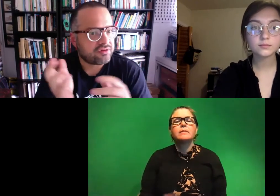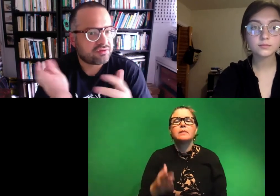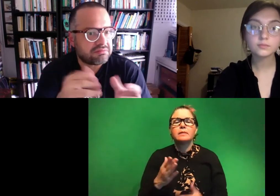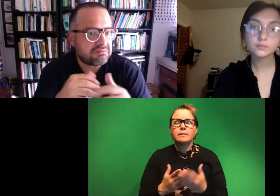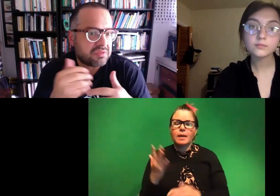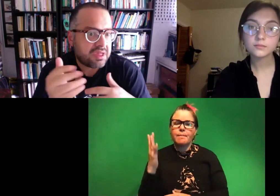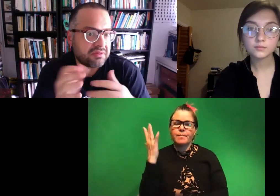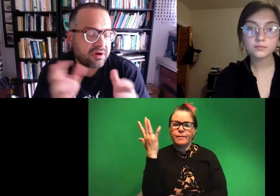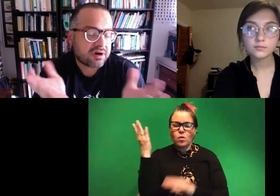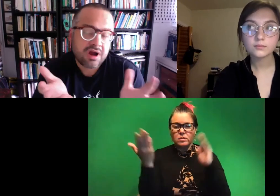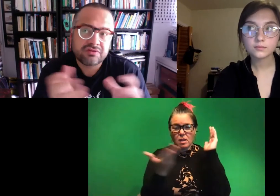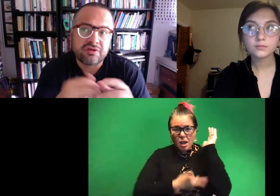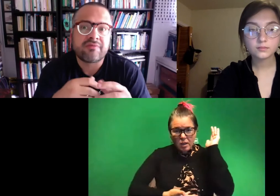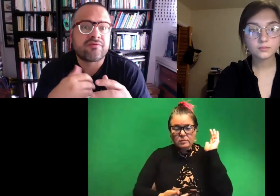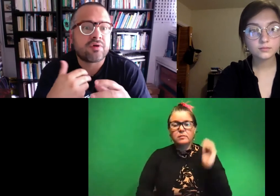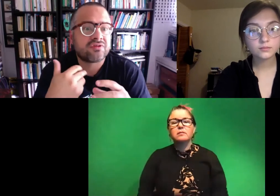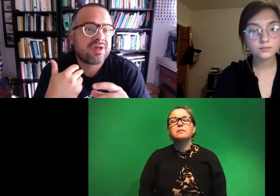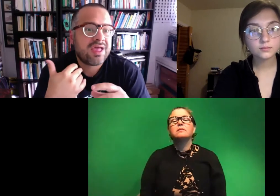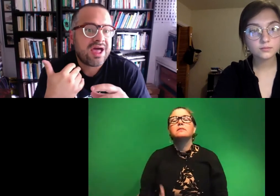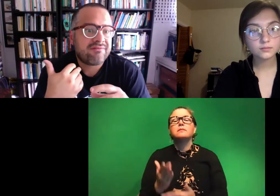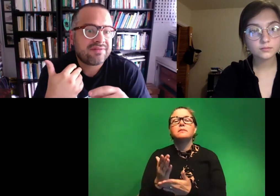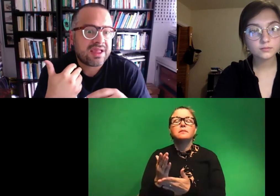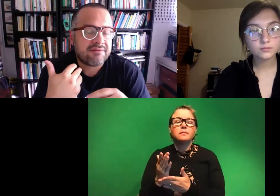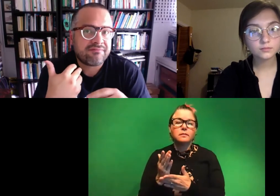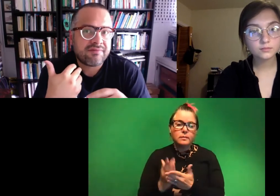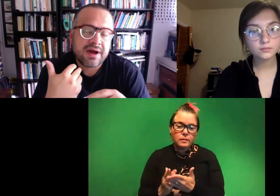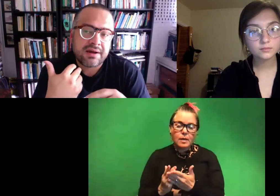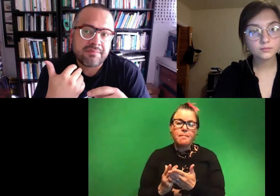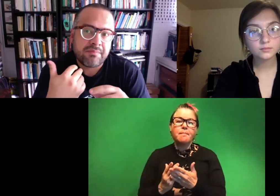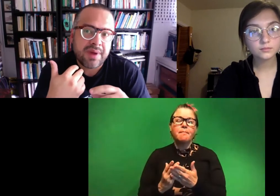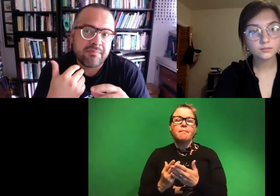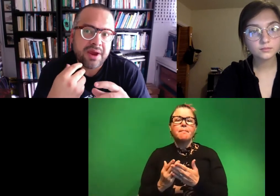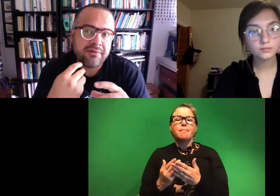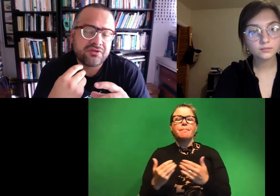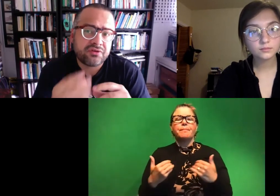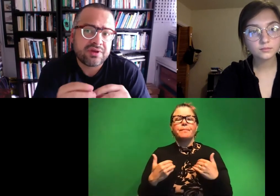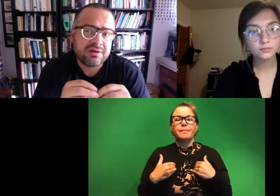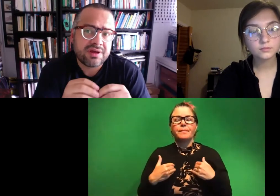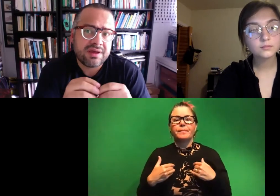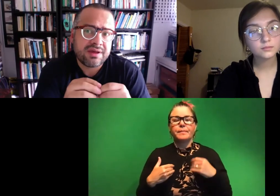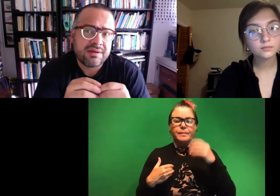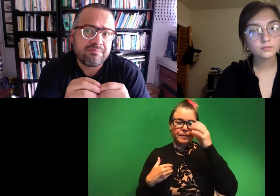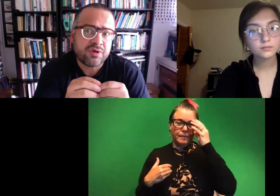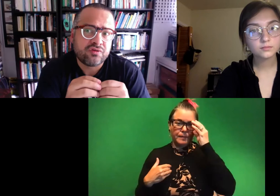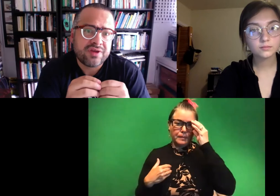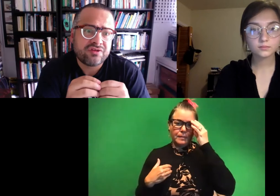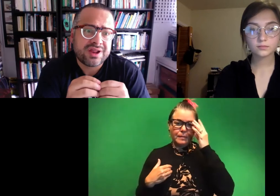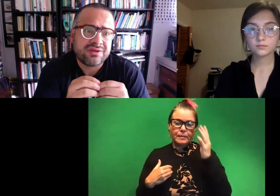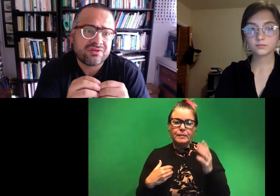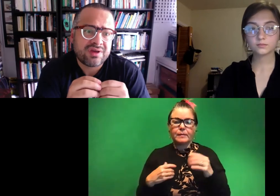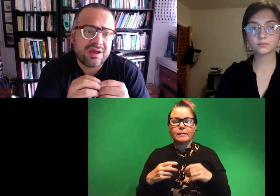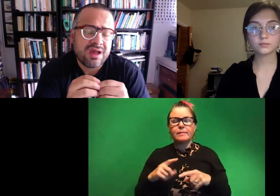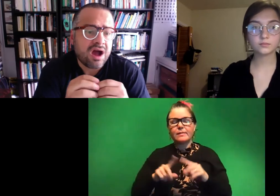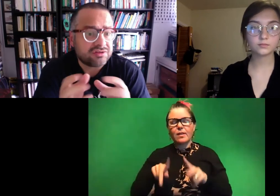the forests, they are cut. Some of the forests have like a very interesting perturbation that